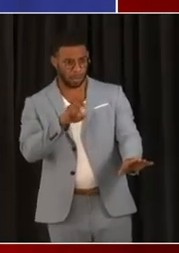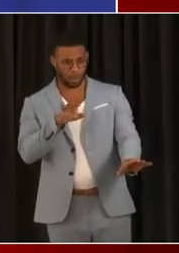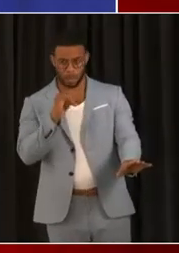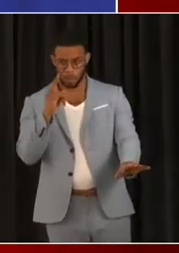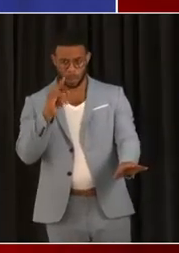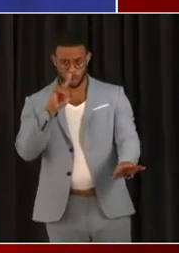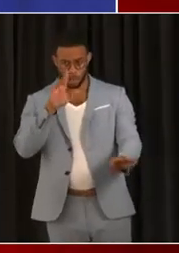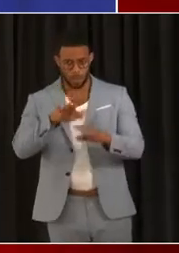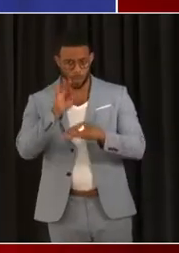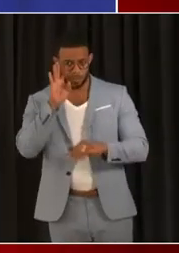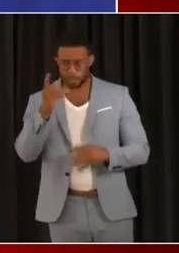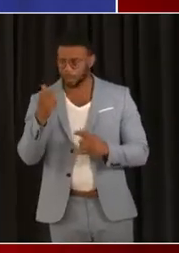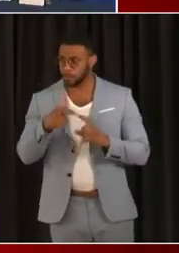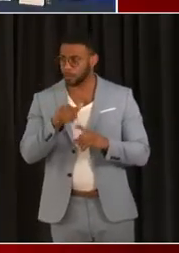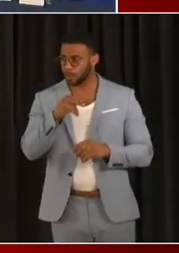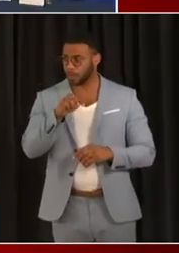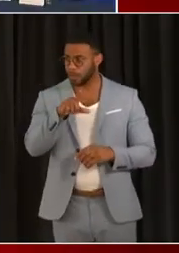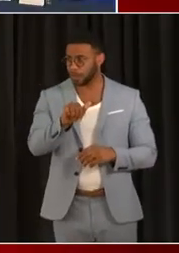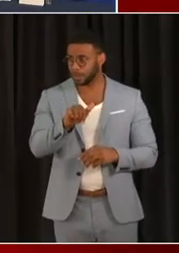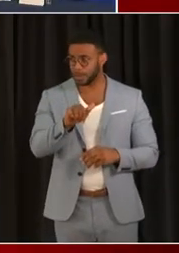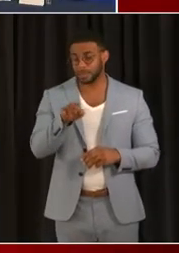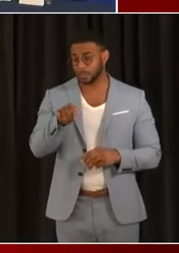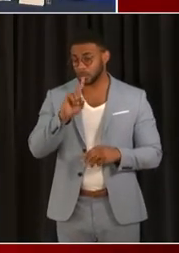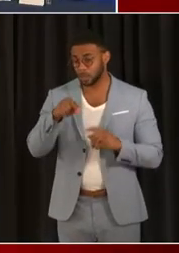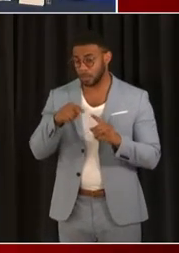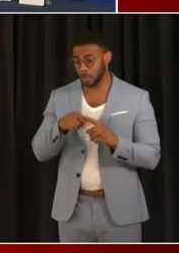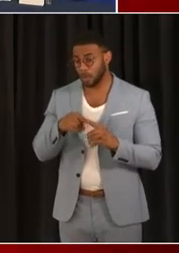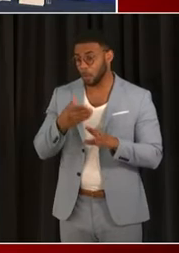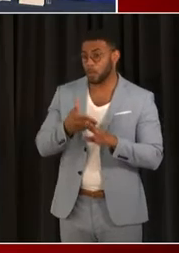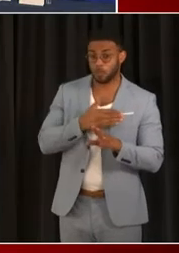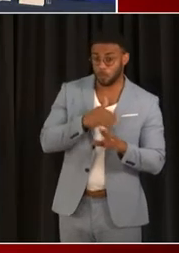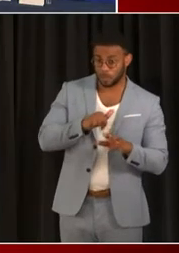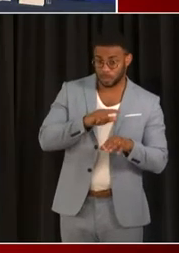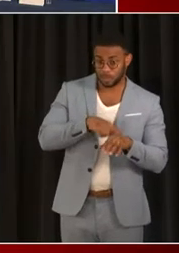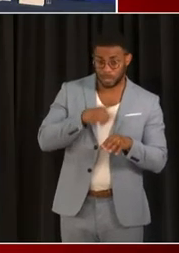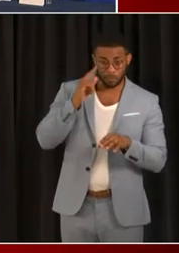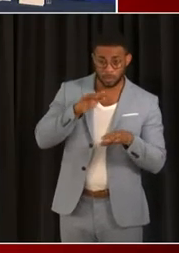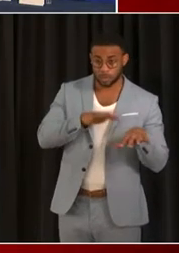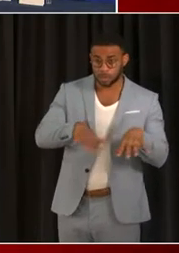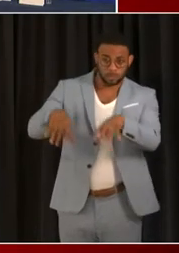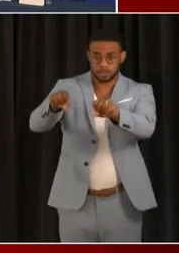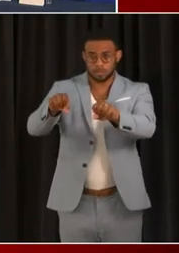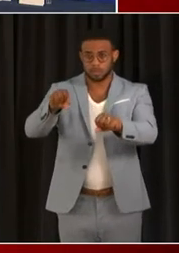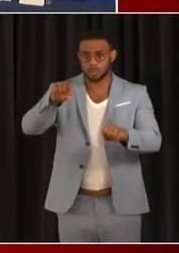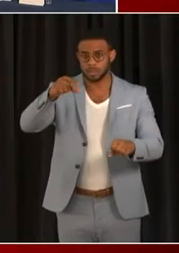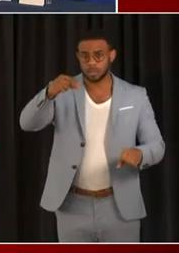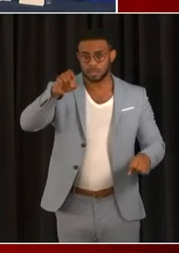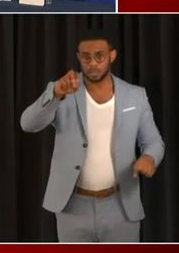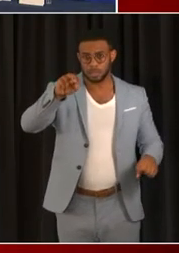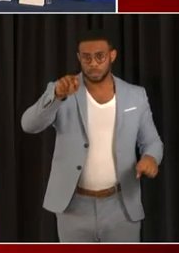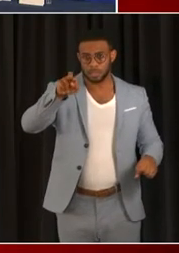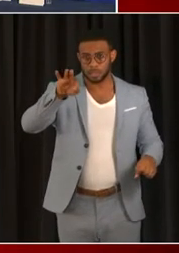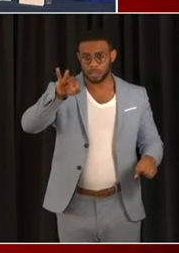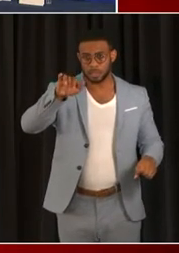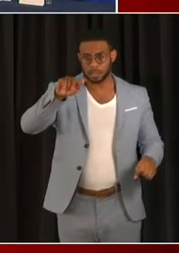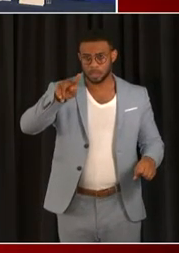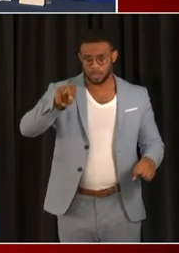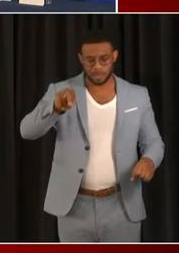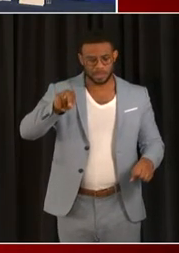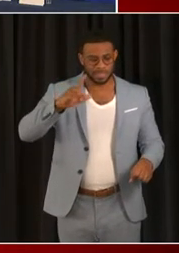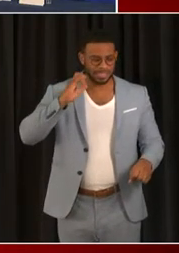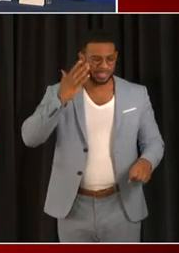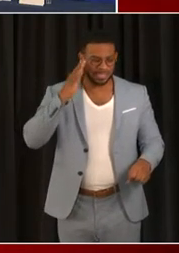a question on Facebook that came in from Angela, and she talked about before this period of gentrification that the district experienced, it